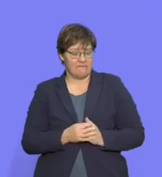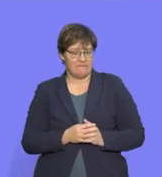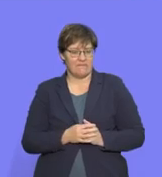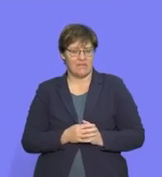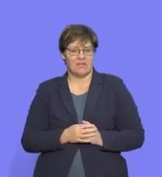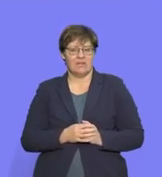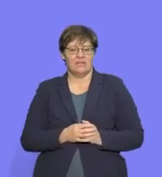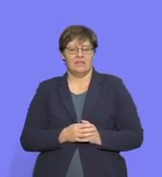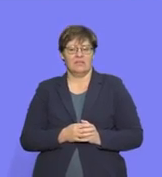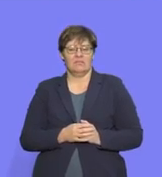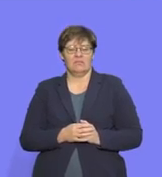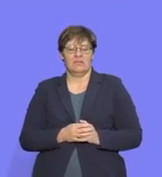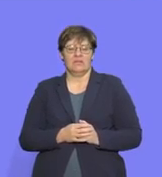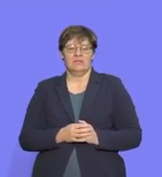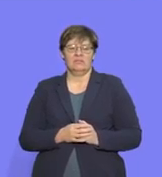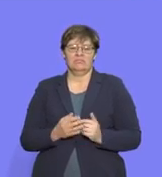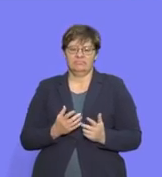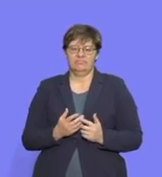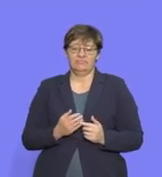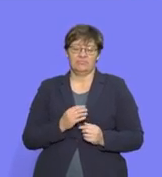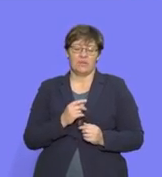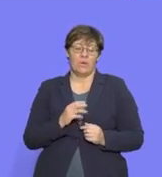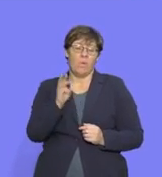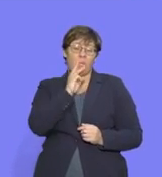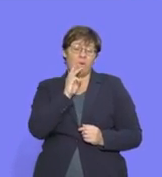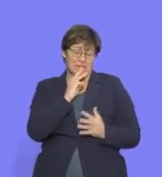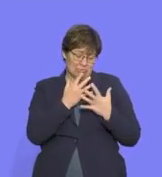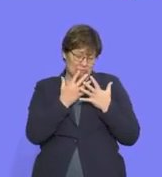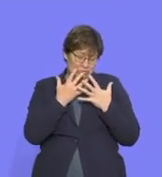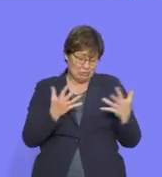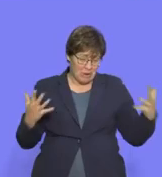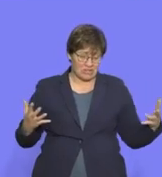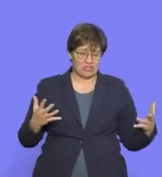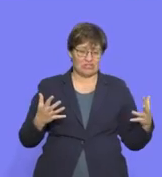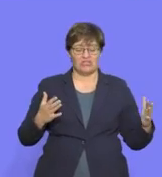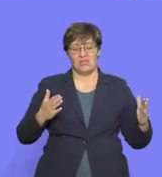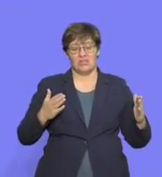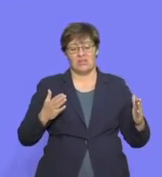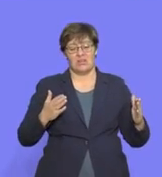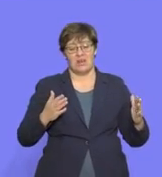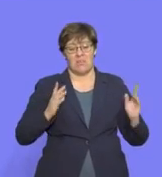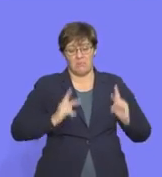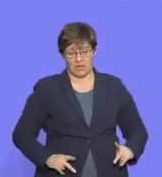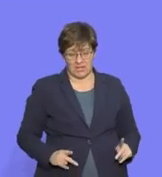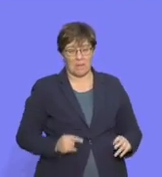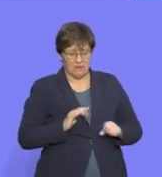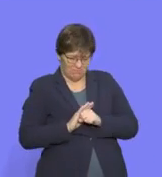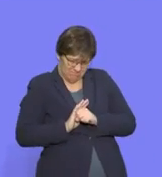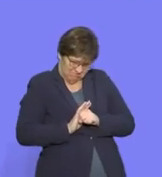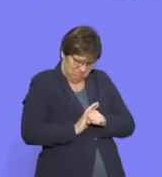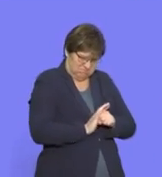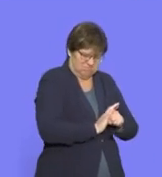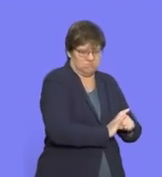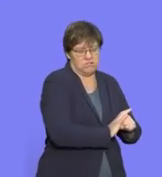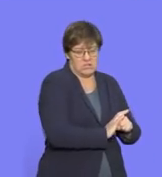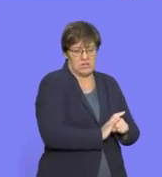high blood pressure, that's sometimes we have too much water, so I say, in our arteries, and it forces this pressure, and